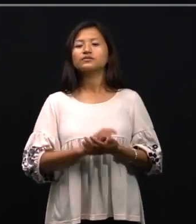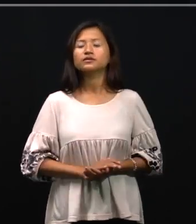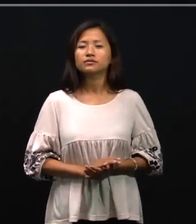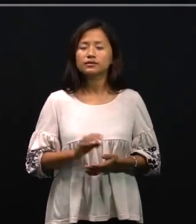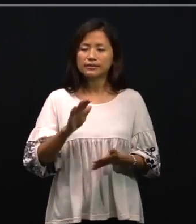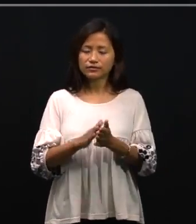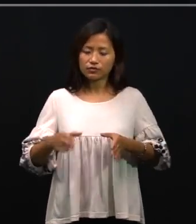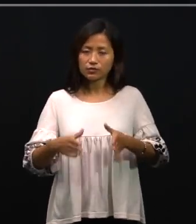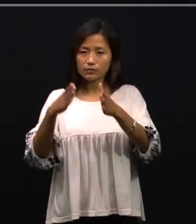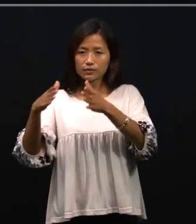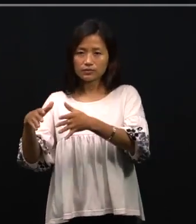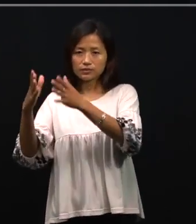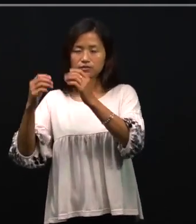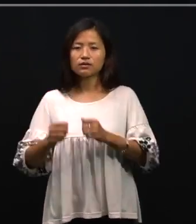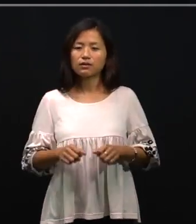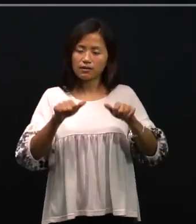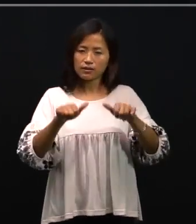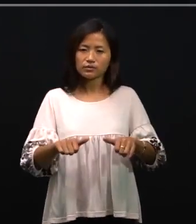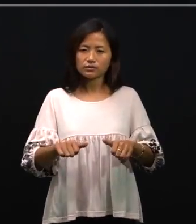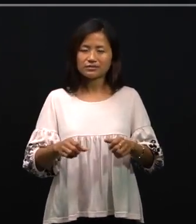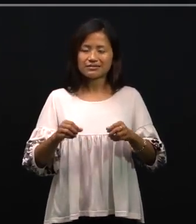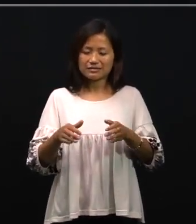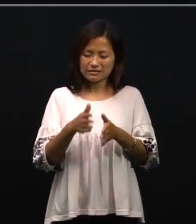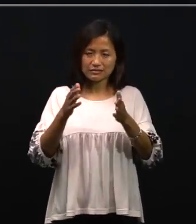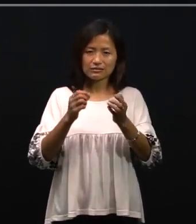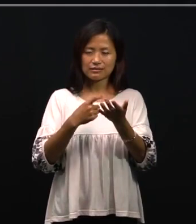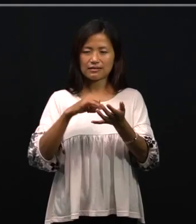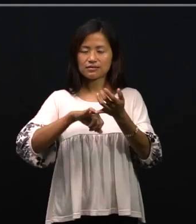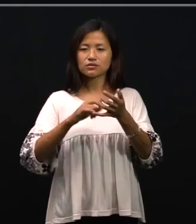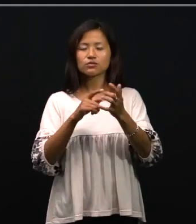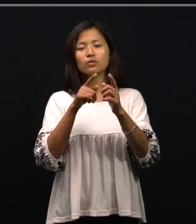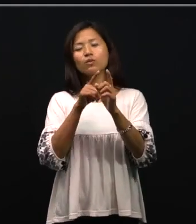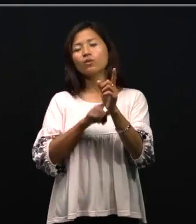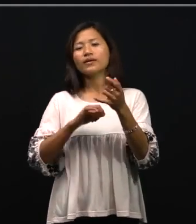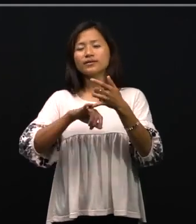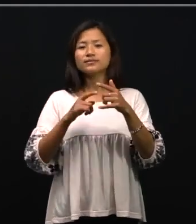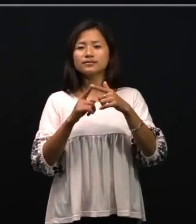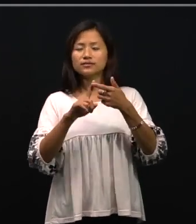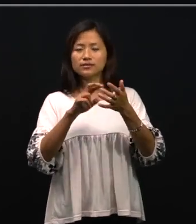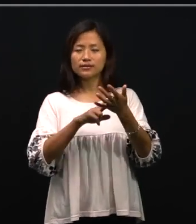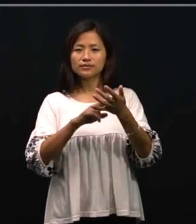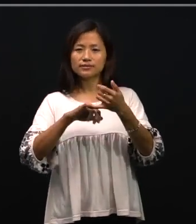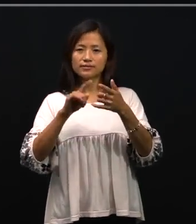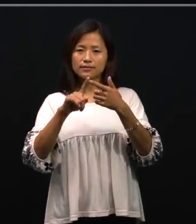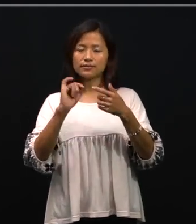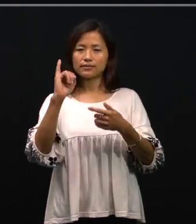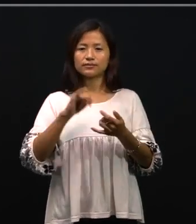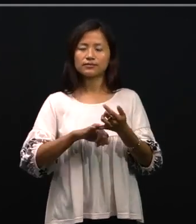Due to the process of photosynthesis, the plants are able to synthesize carbohydrate or sugar from water and carbon